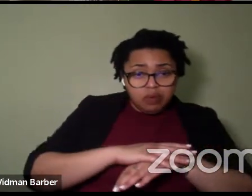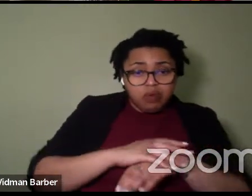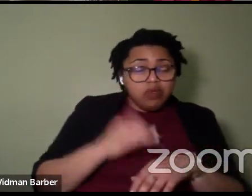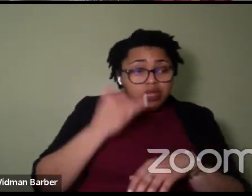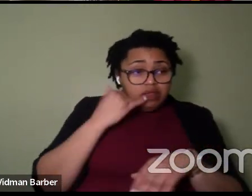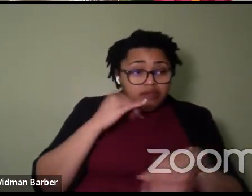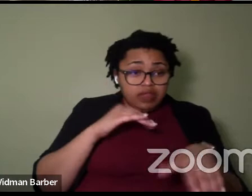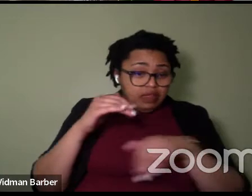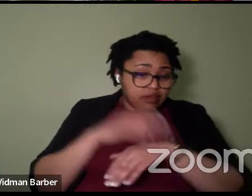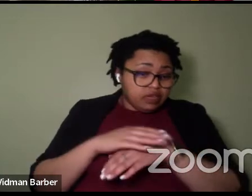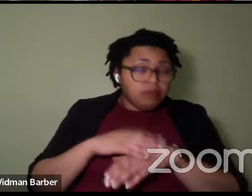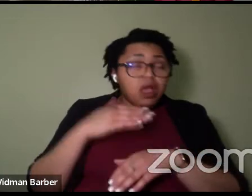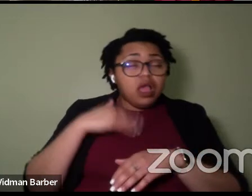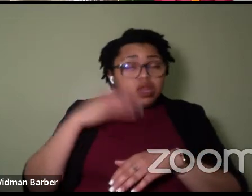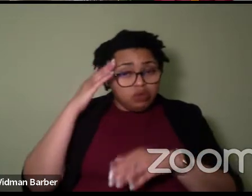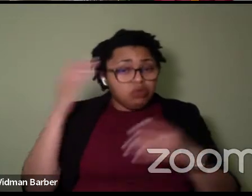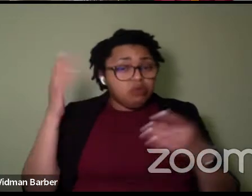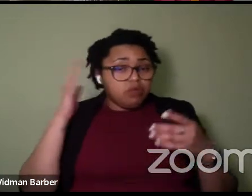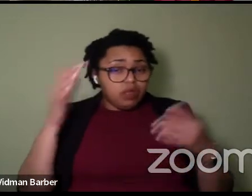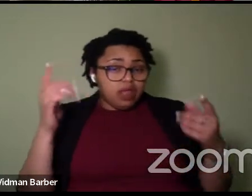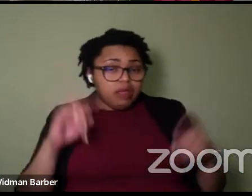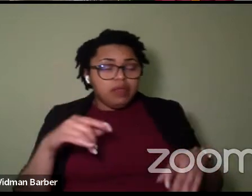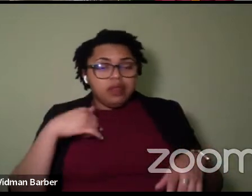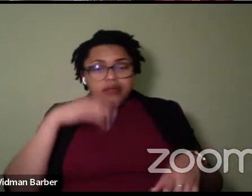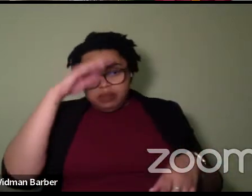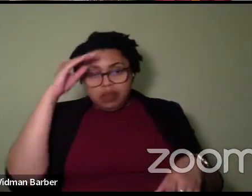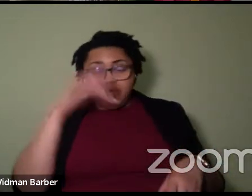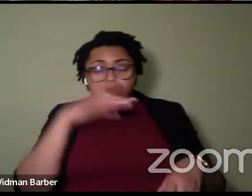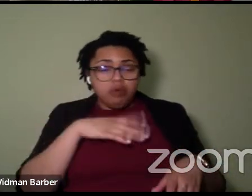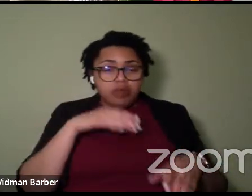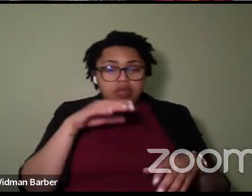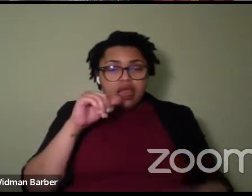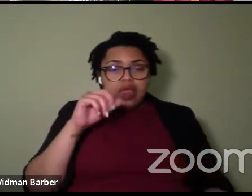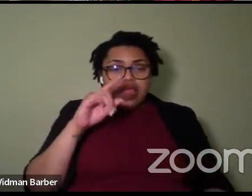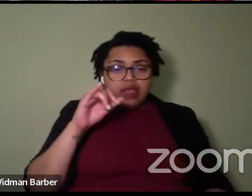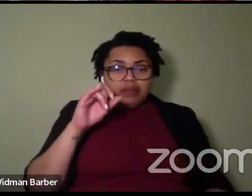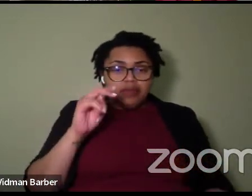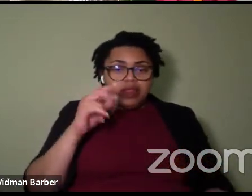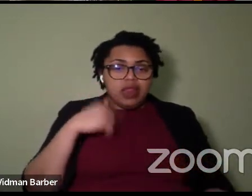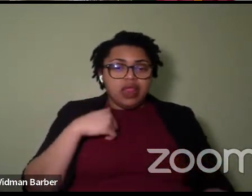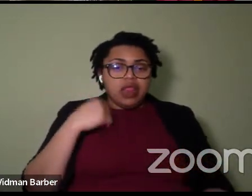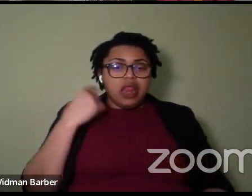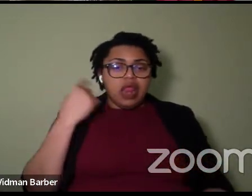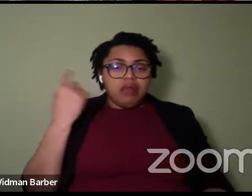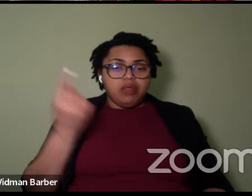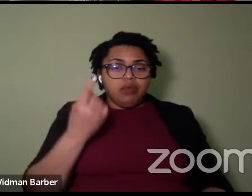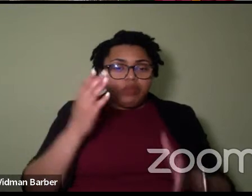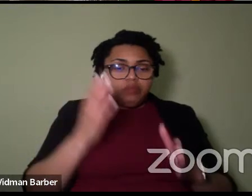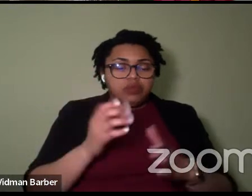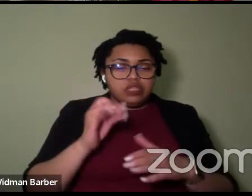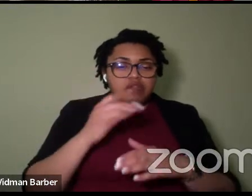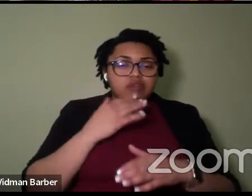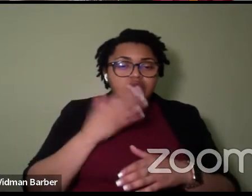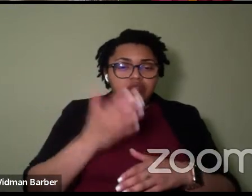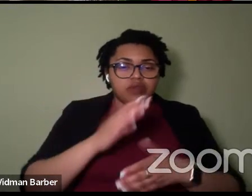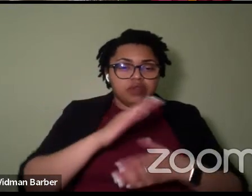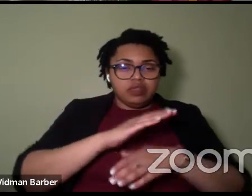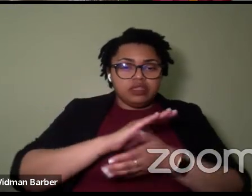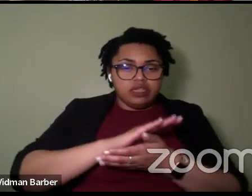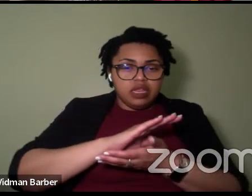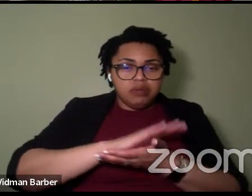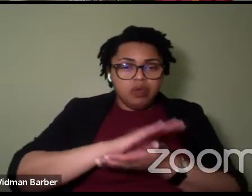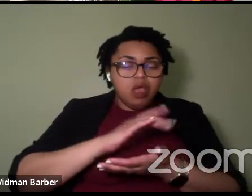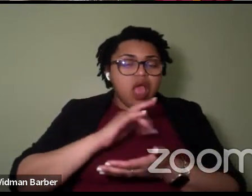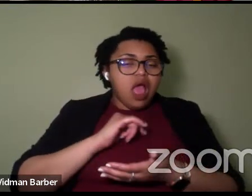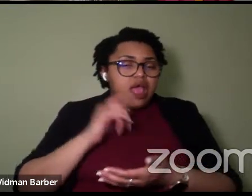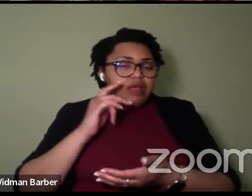happen. Having been a Black woman administrator, where often I'm the only person of color at the table, I have seen conversations shift when the